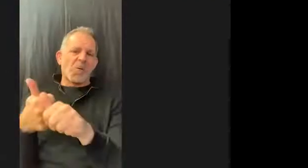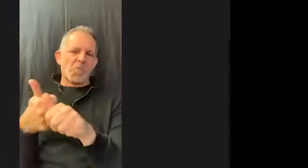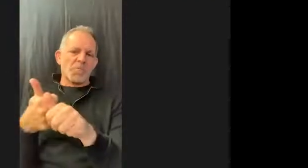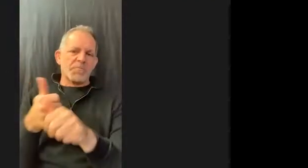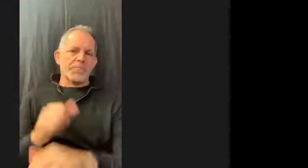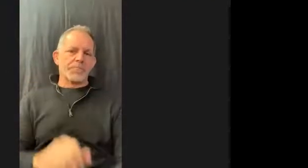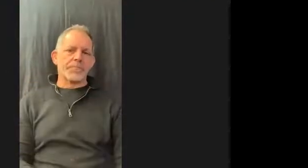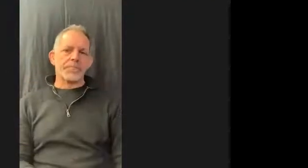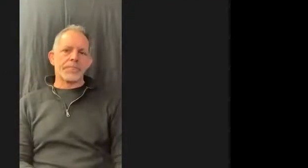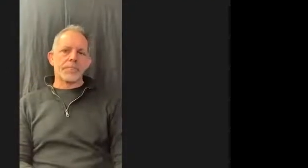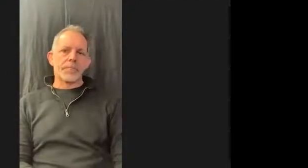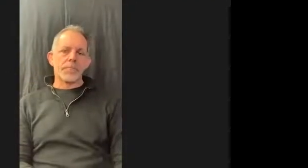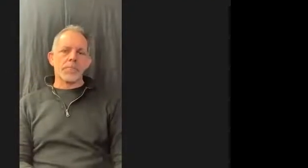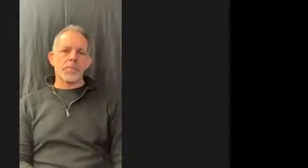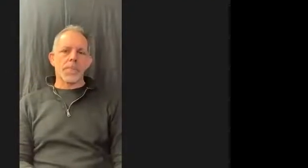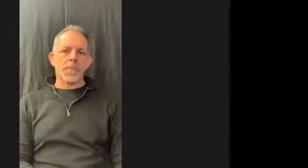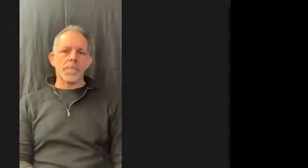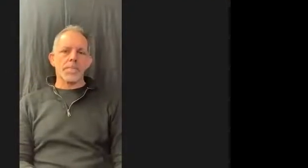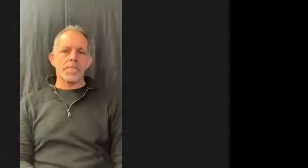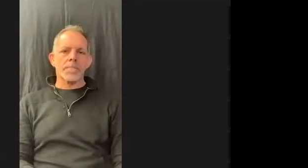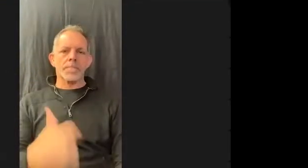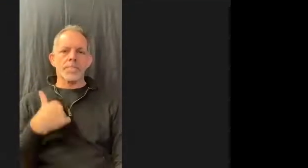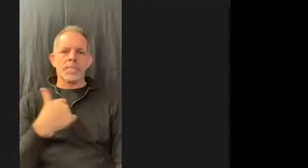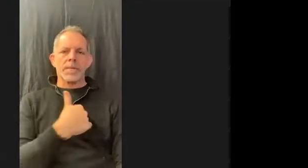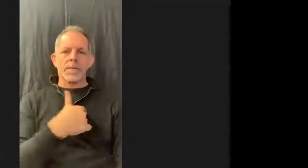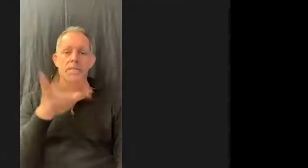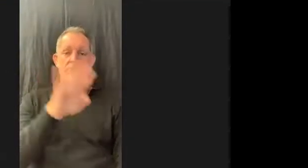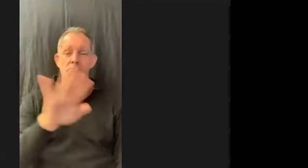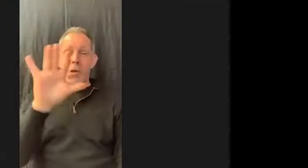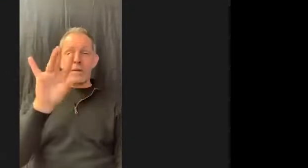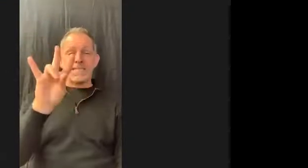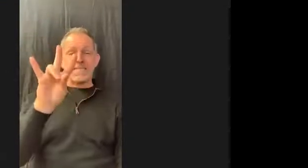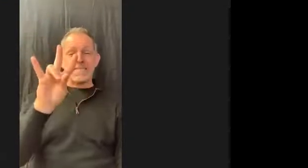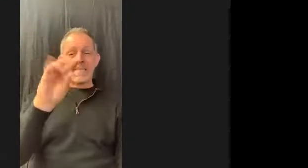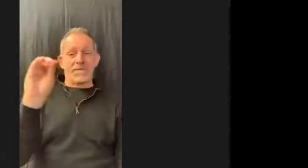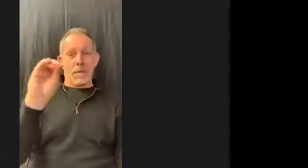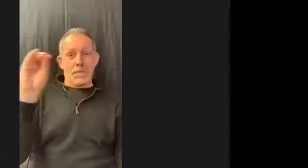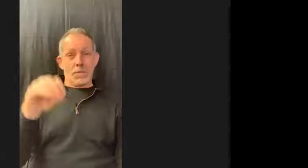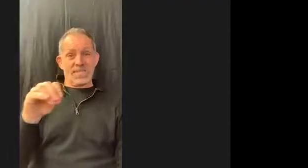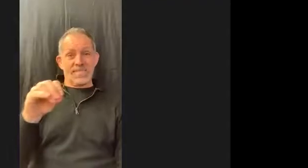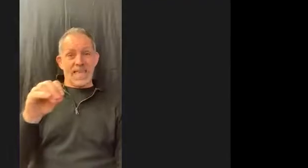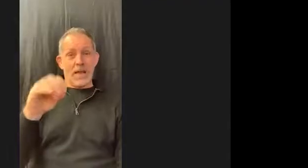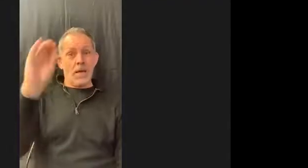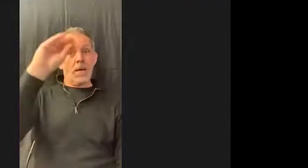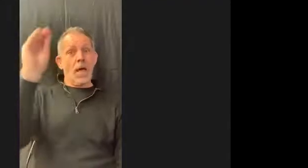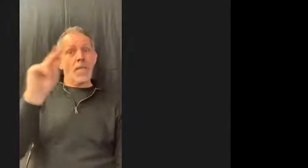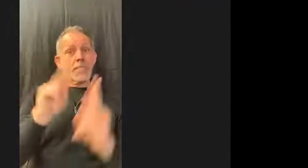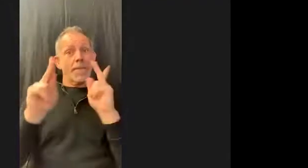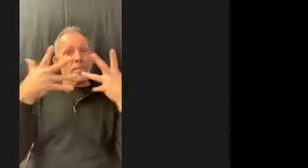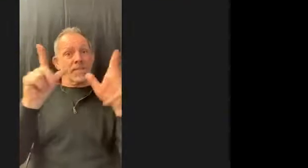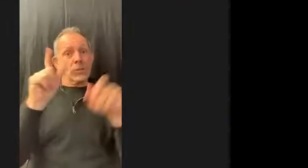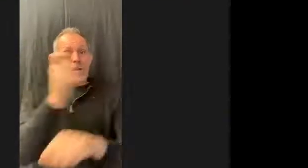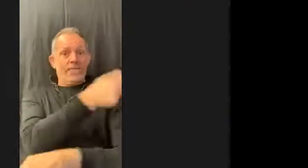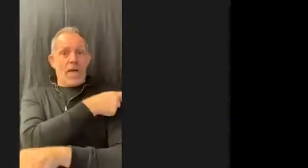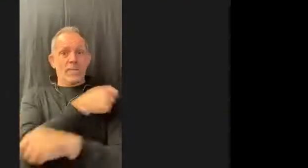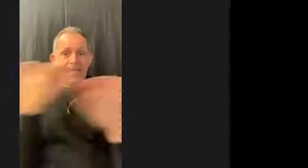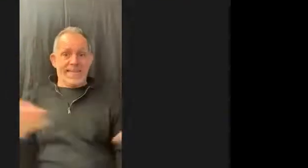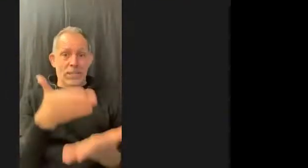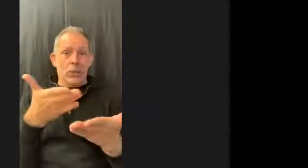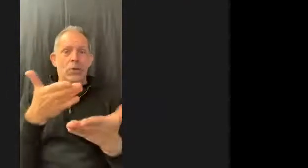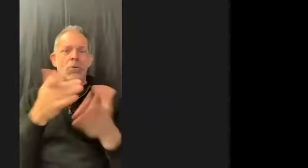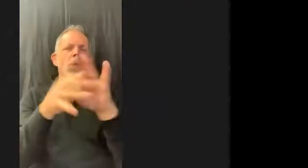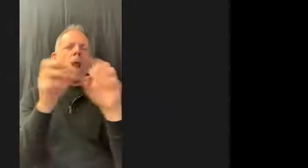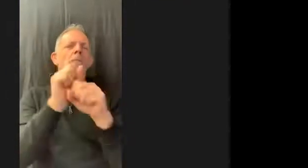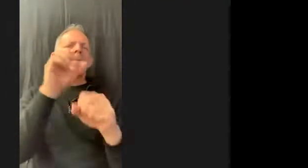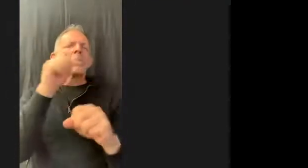rate with county employees, according to the numbers we have. We will fall under the